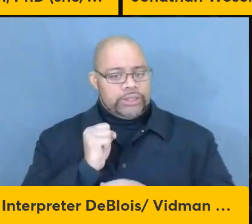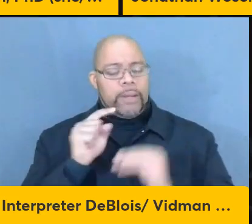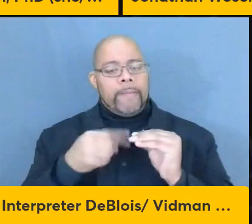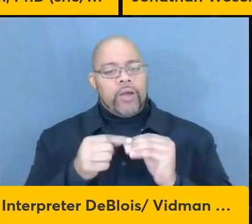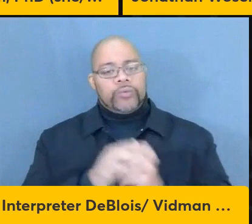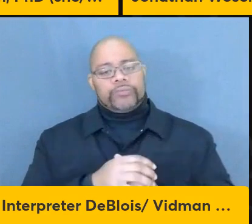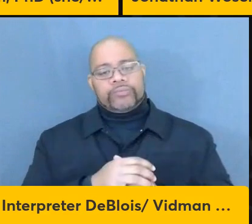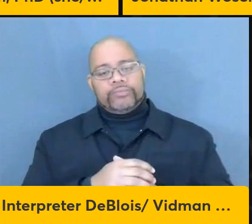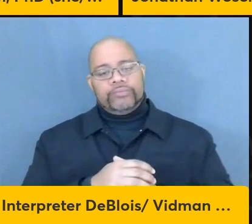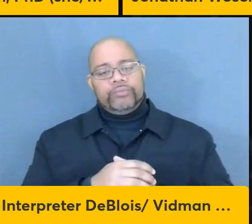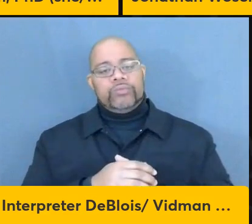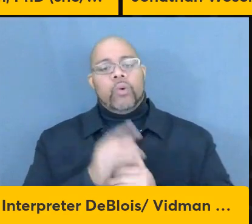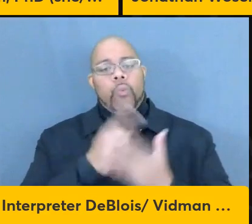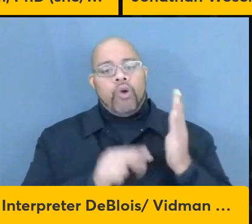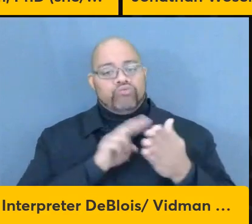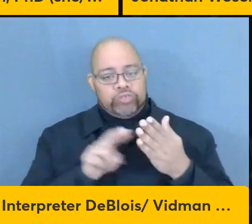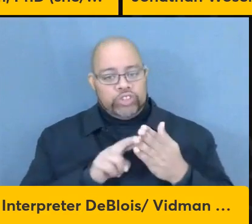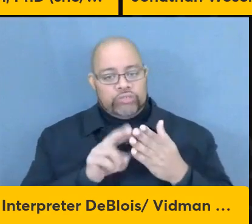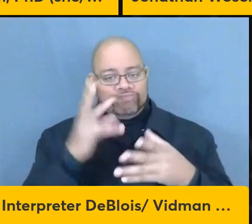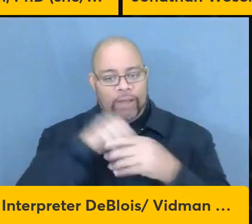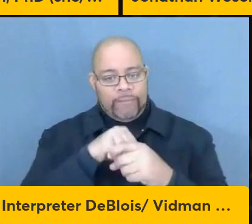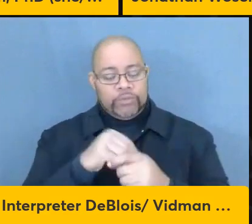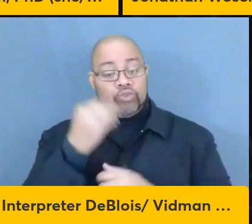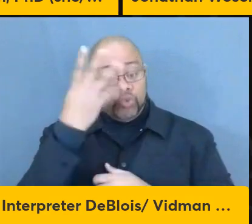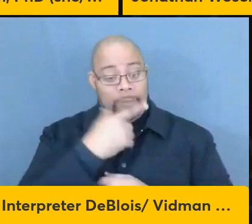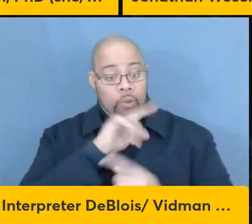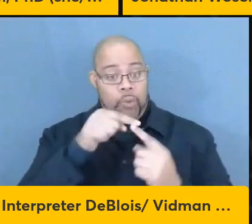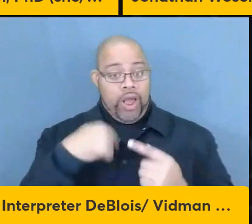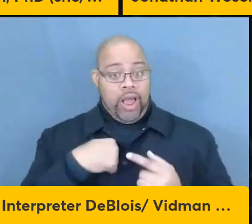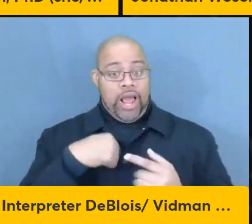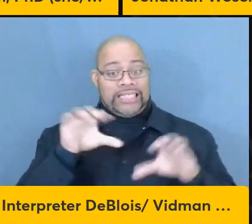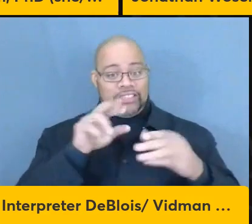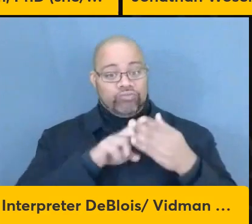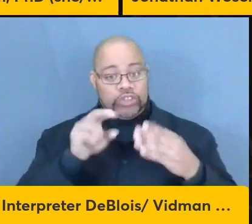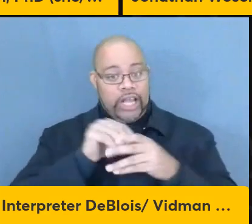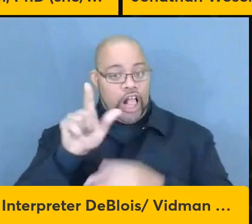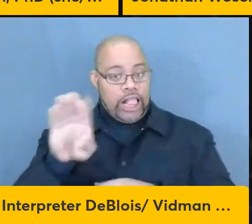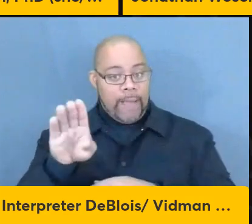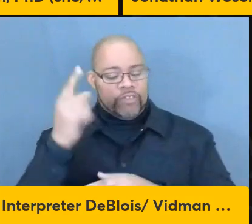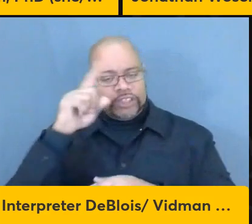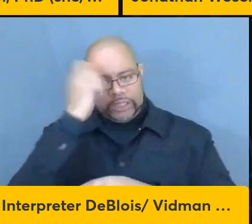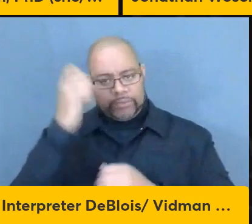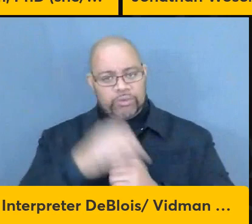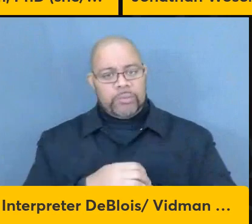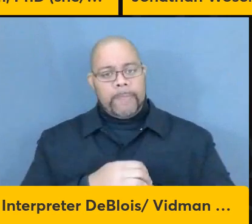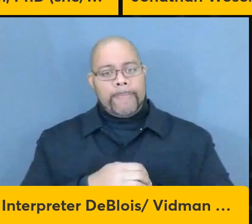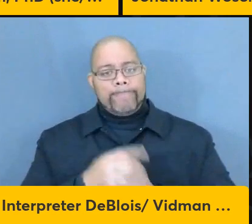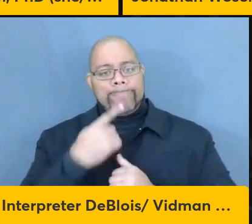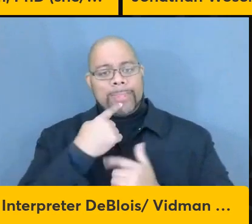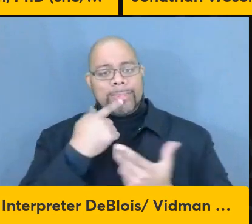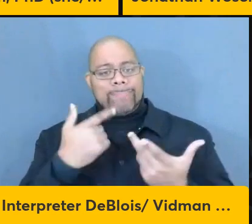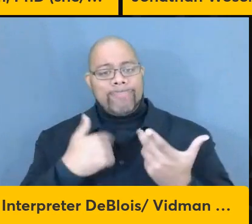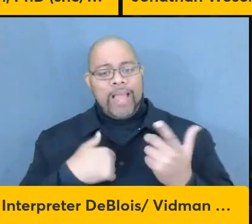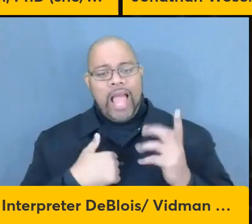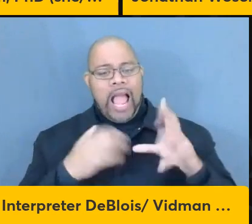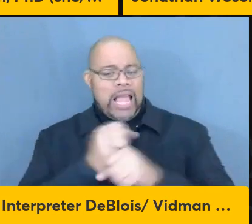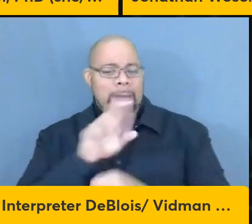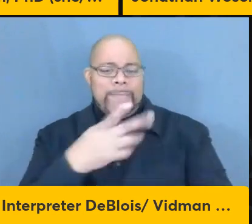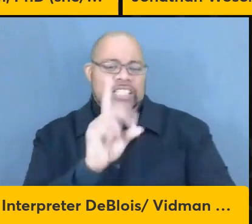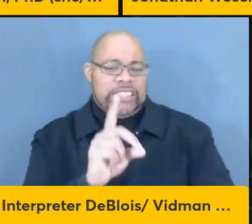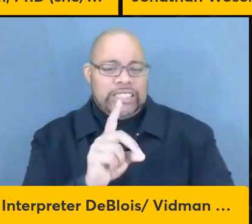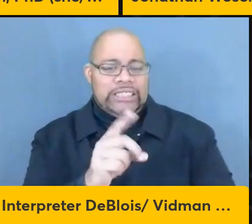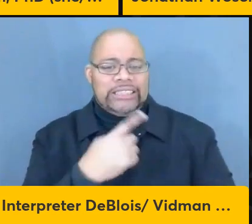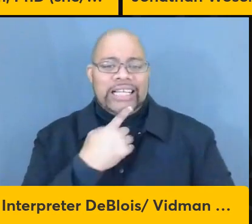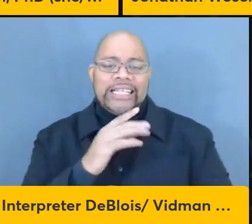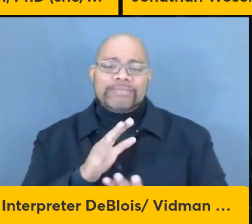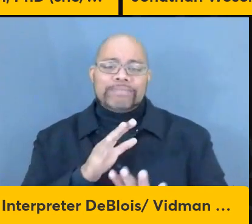about what research entailed. She told me when I did research in her lab for the summer, and I was like, I'm going to get a PhD. And she